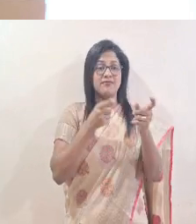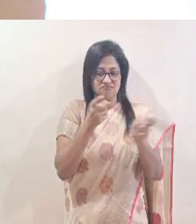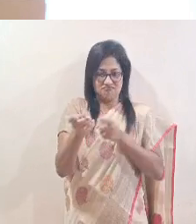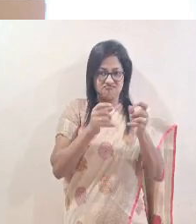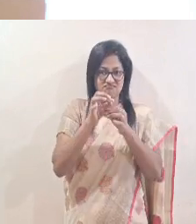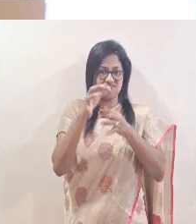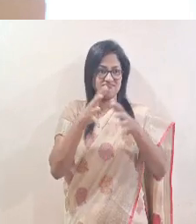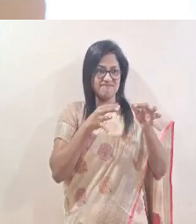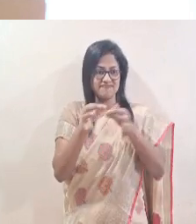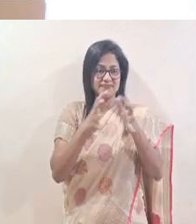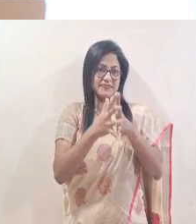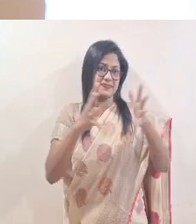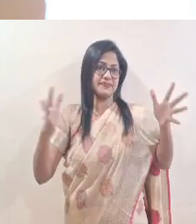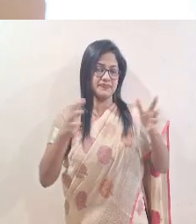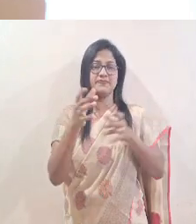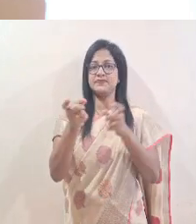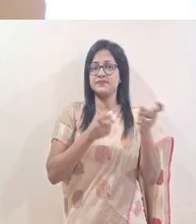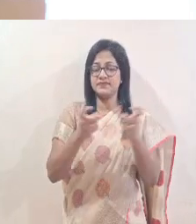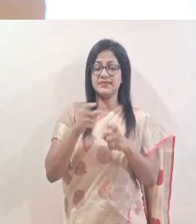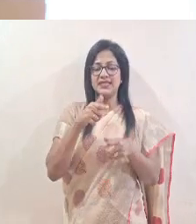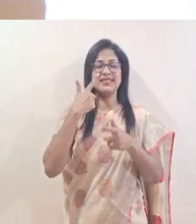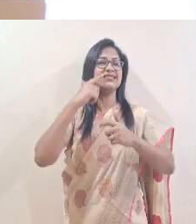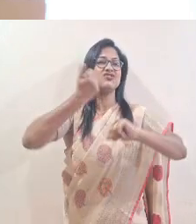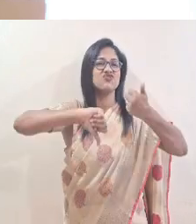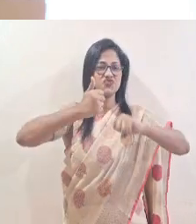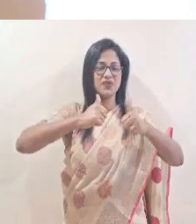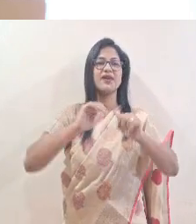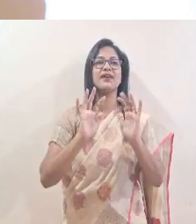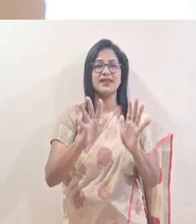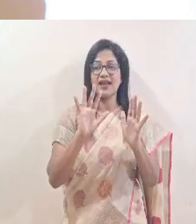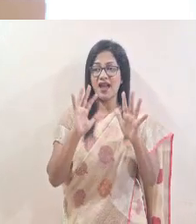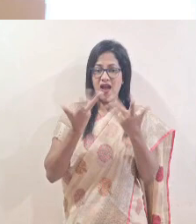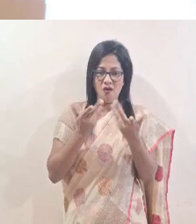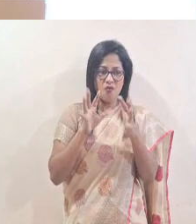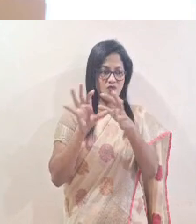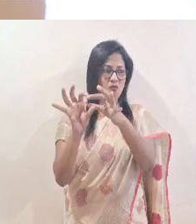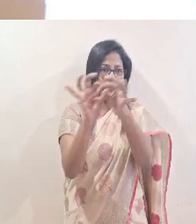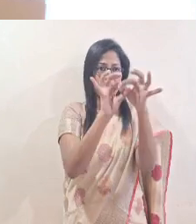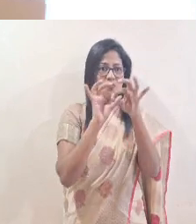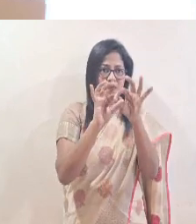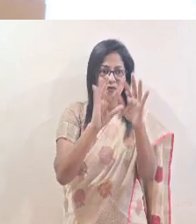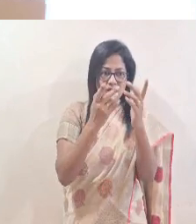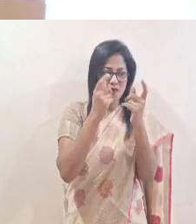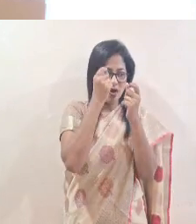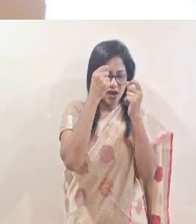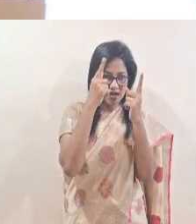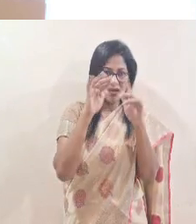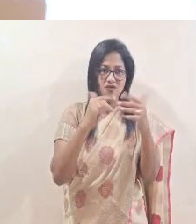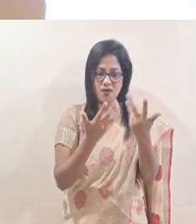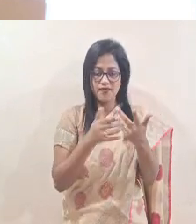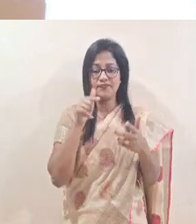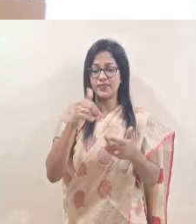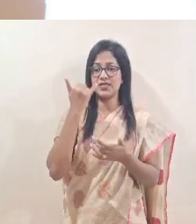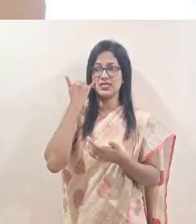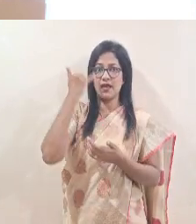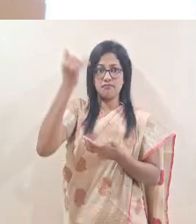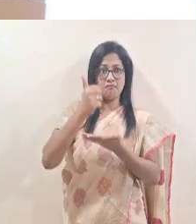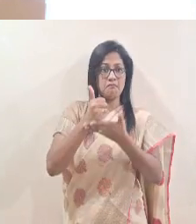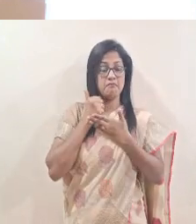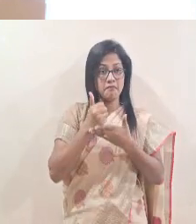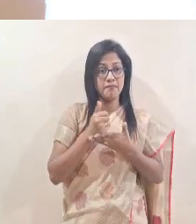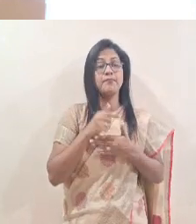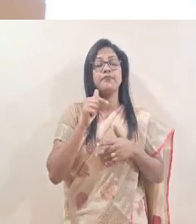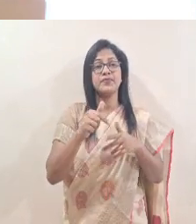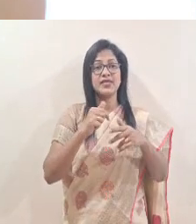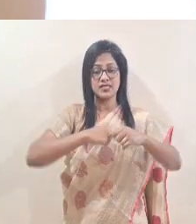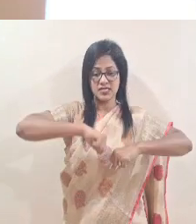expansion of the cities. So this was an attempt to see how the connectivity can be understood. And this gave me an idea